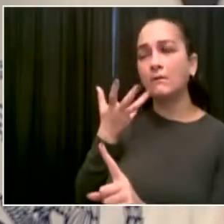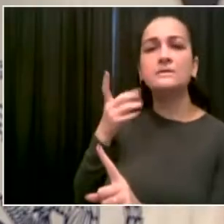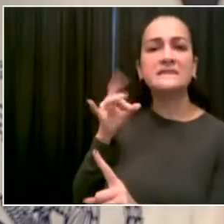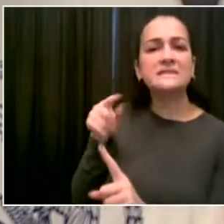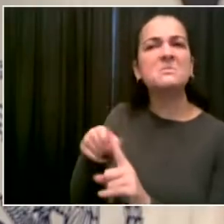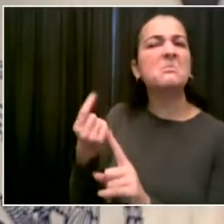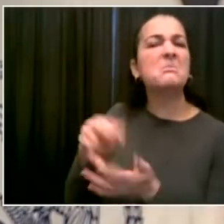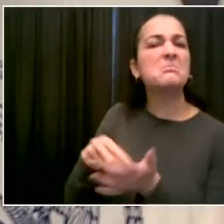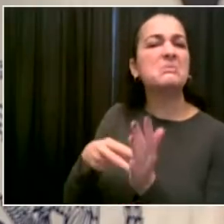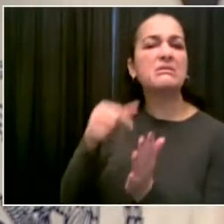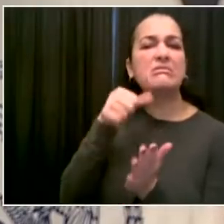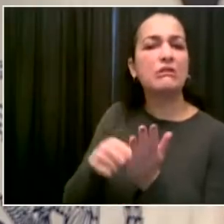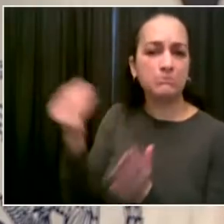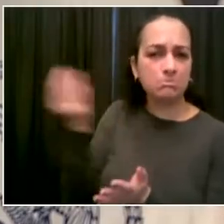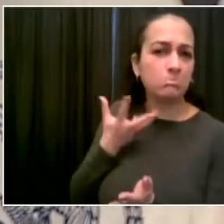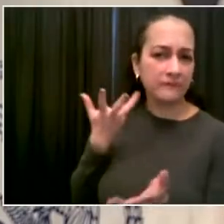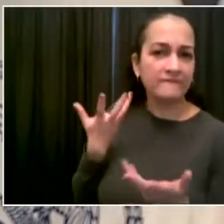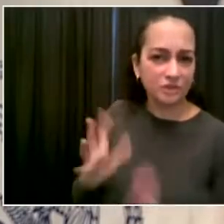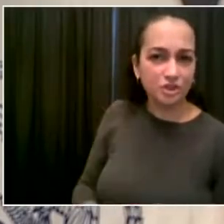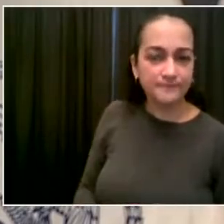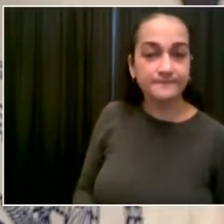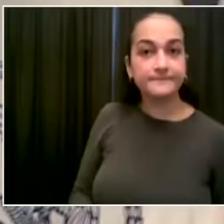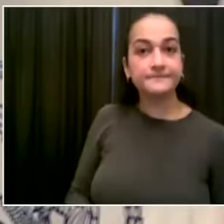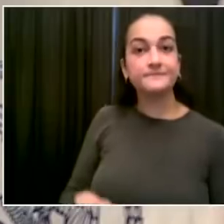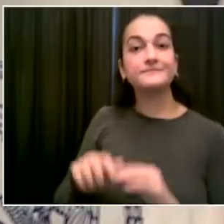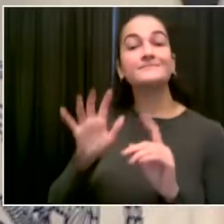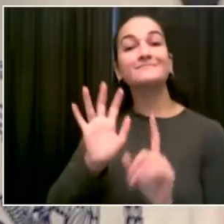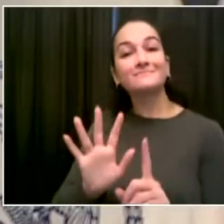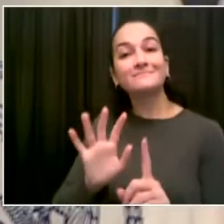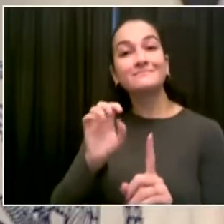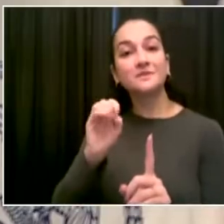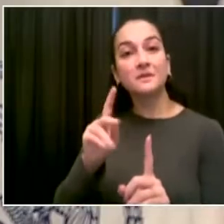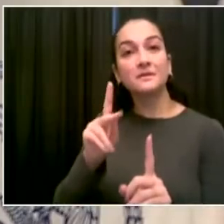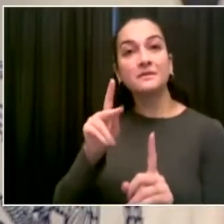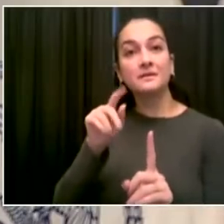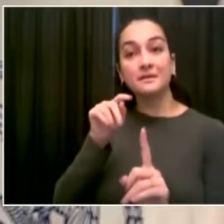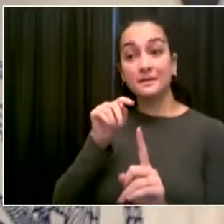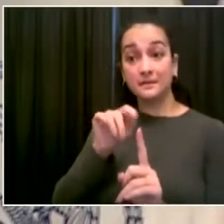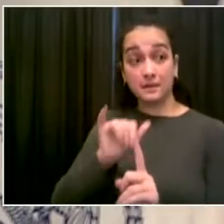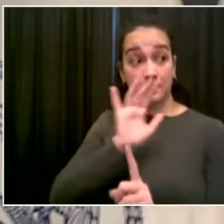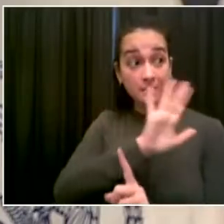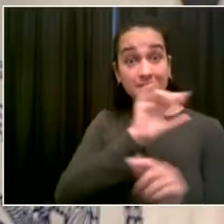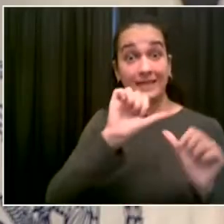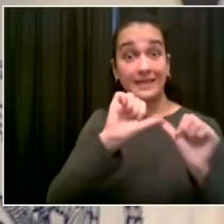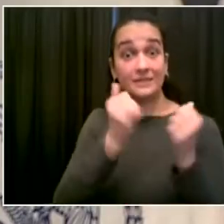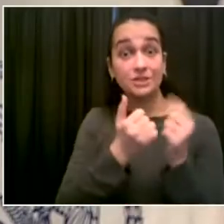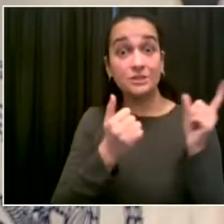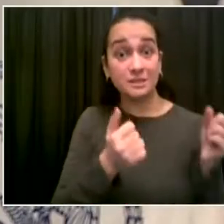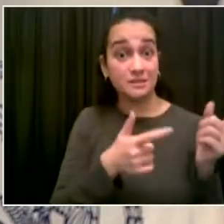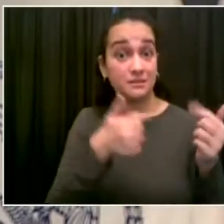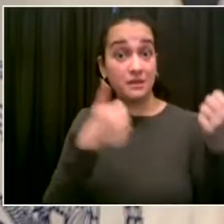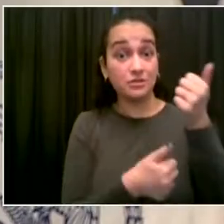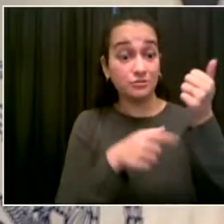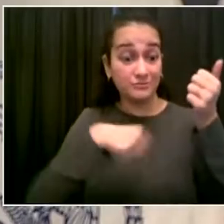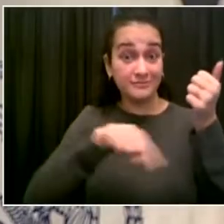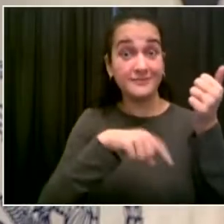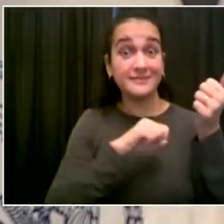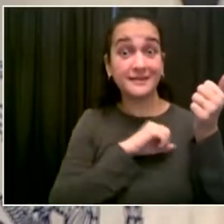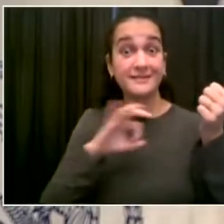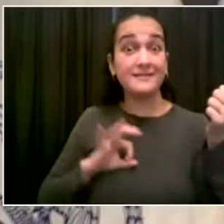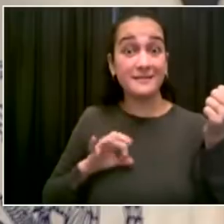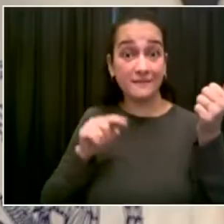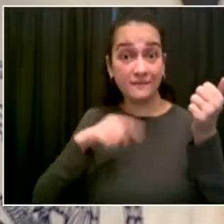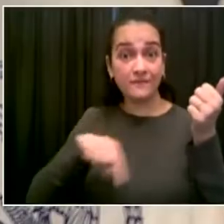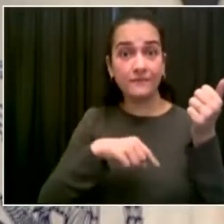employees in his agency to suggest that he would think about anything but everyone's health and well-being, including his own employees. Second, I think folks